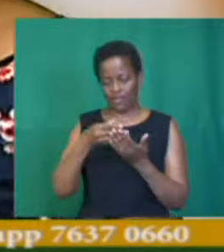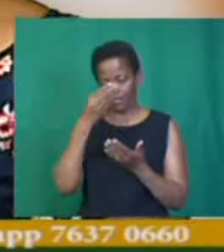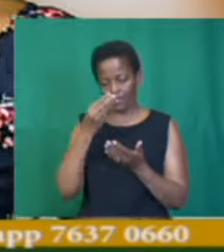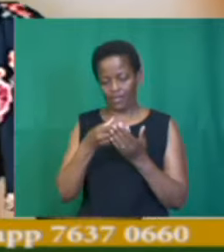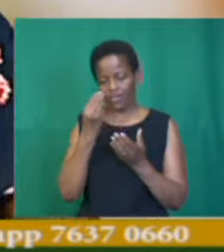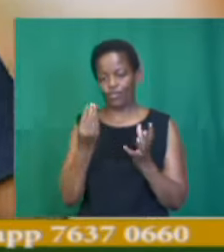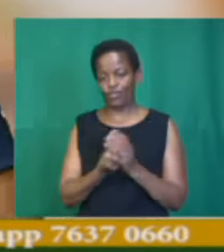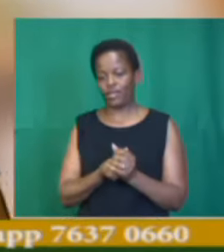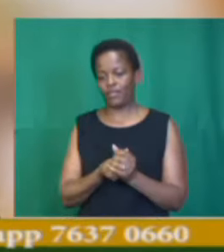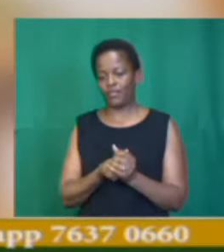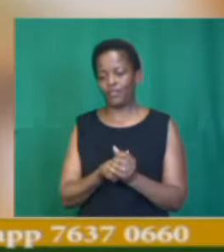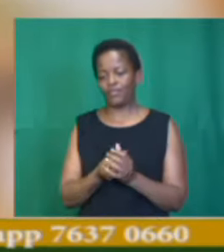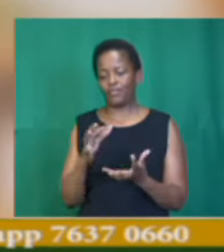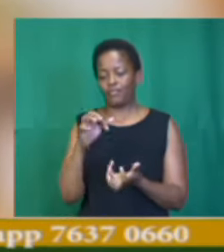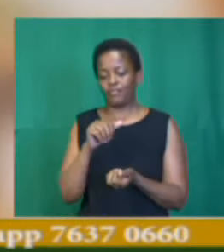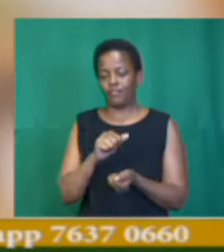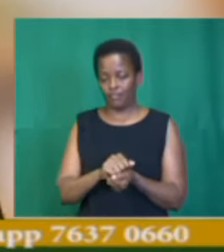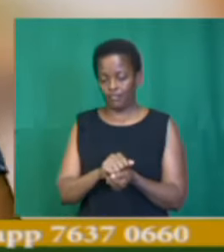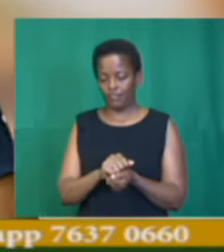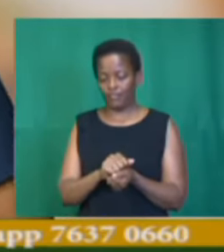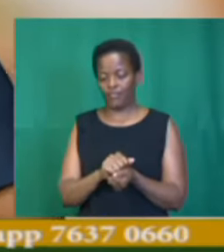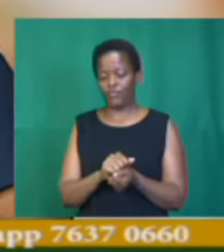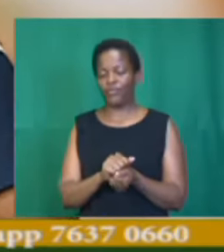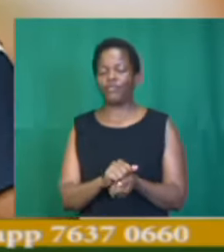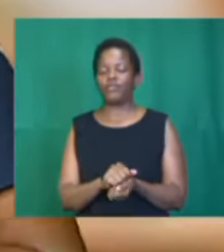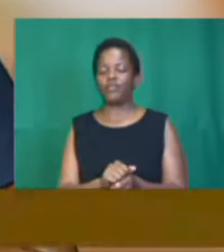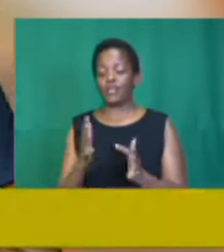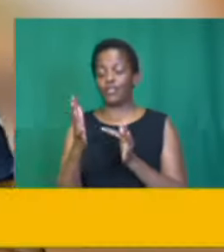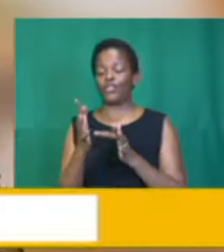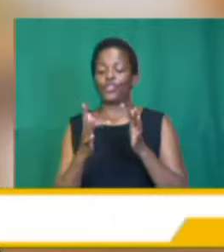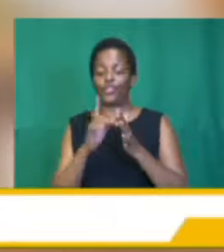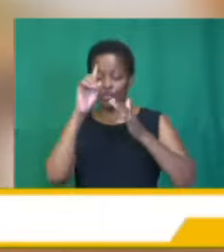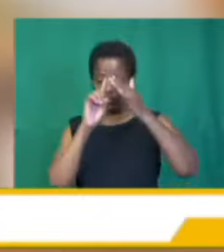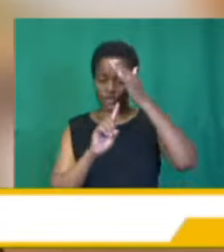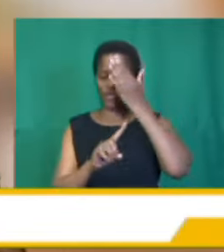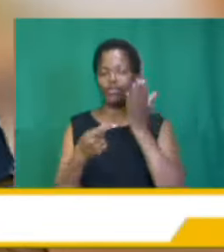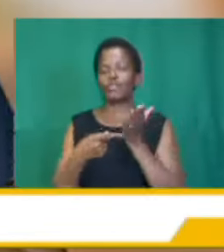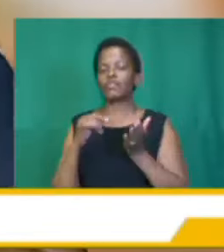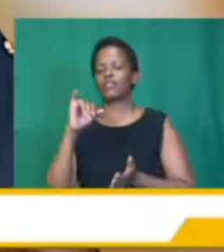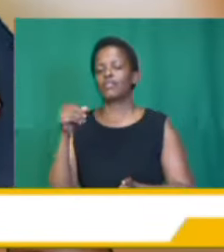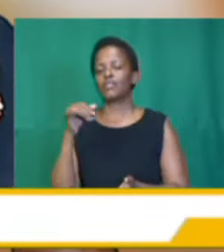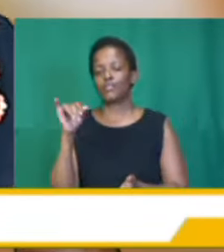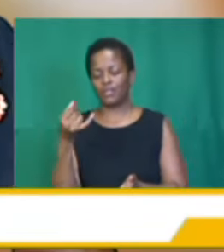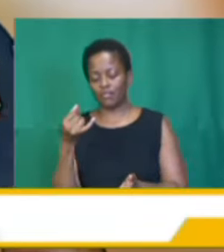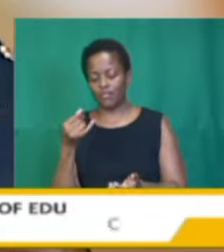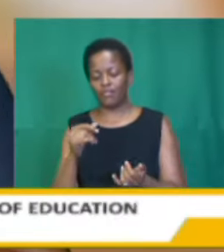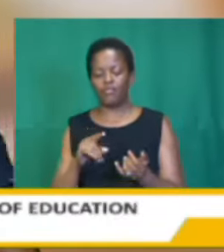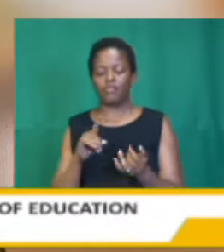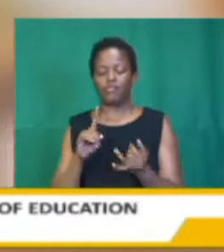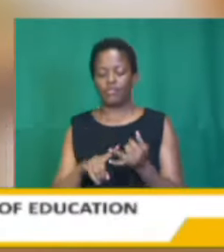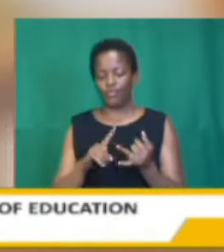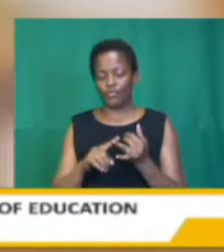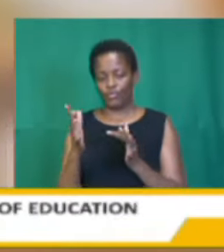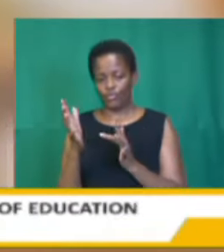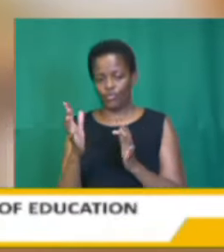learnt how Jesus entered Jerusalem. We have learnt the importance of Jesus' entry into